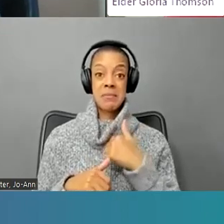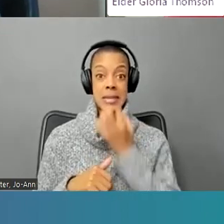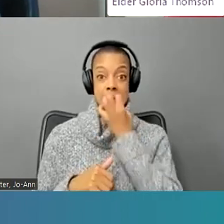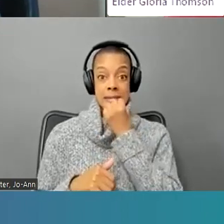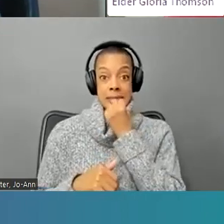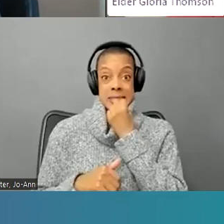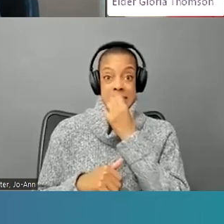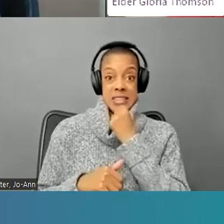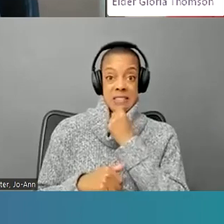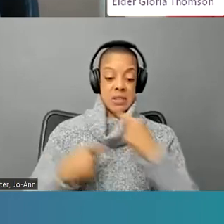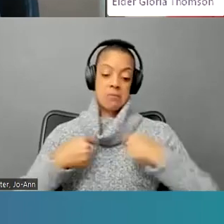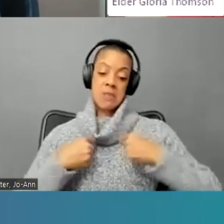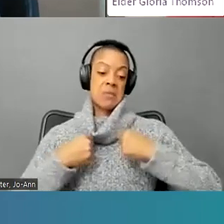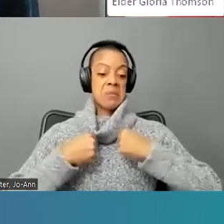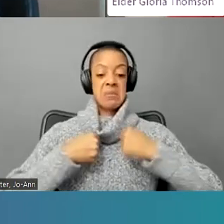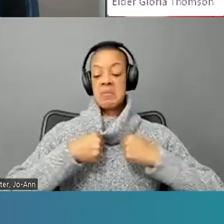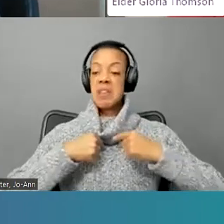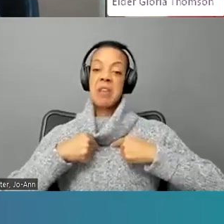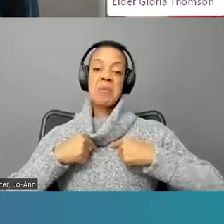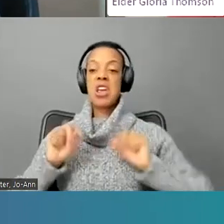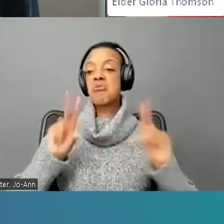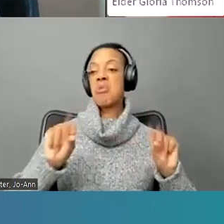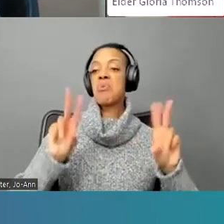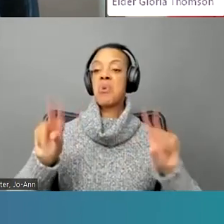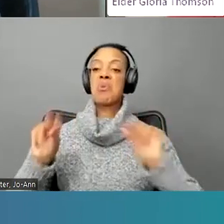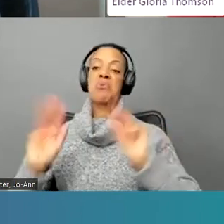just let these people die.